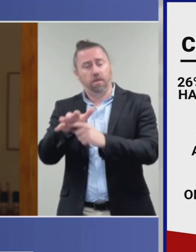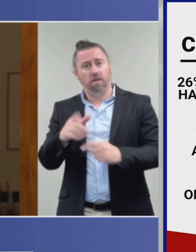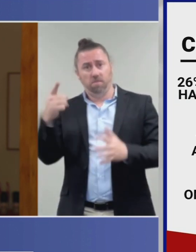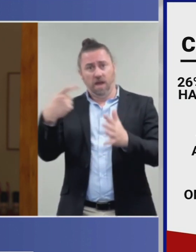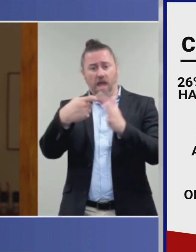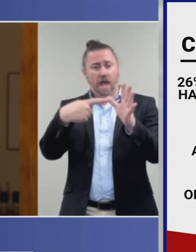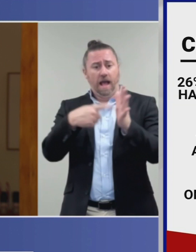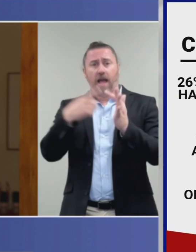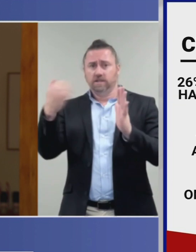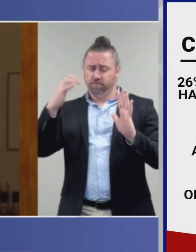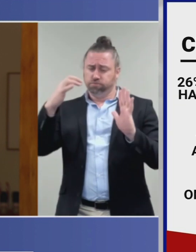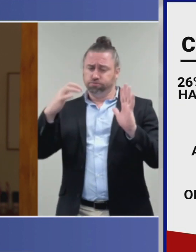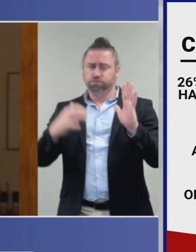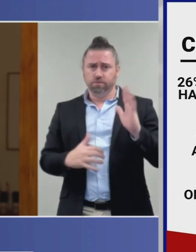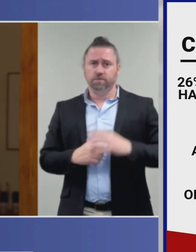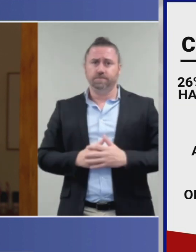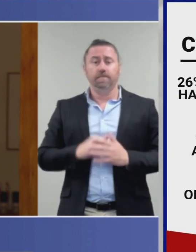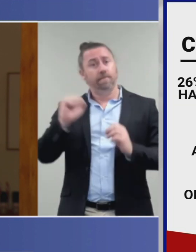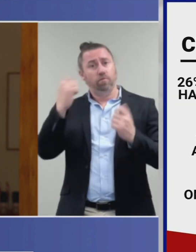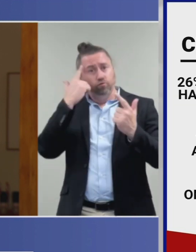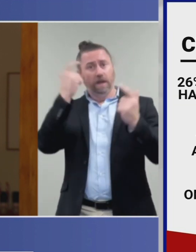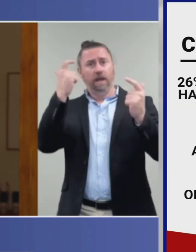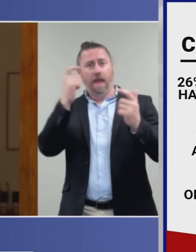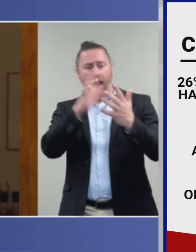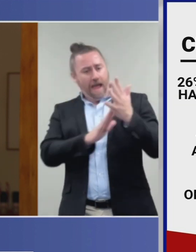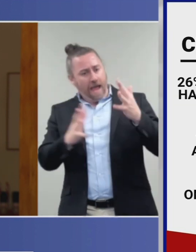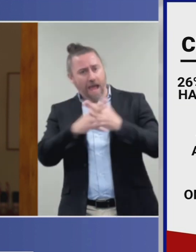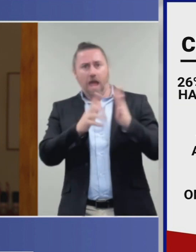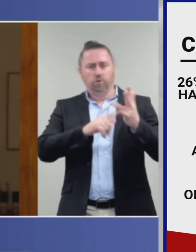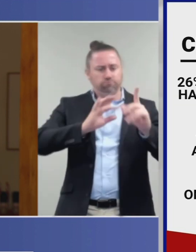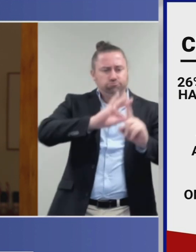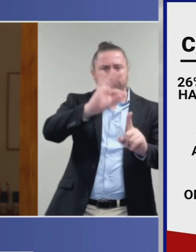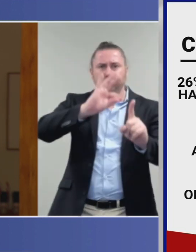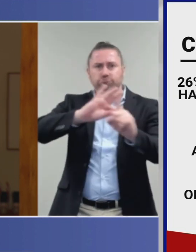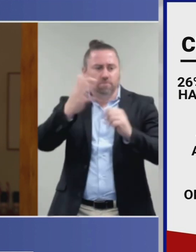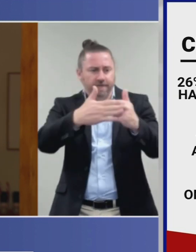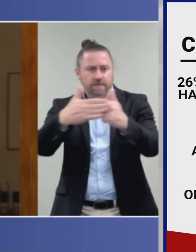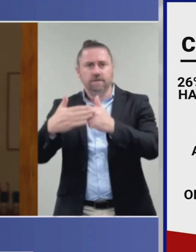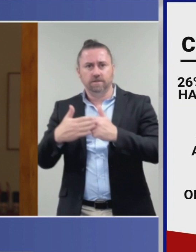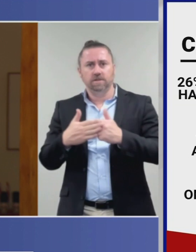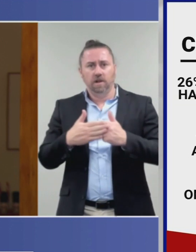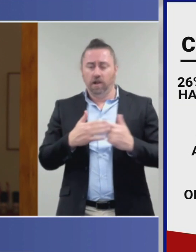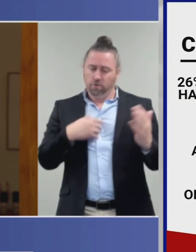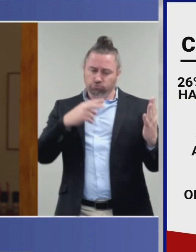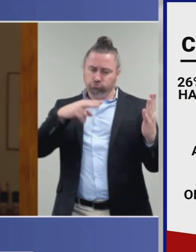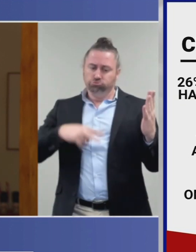The recommendations cover, I think, all the important territory that we must address together.